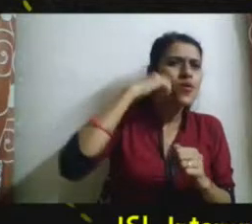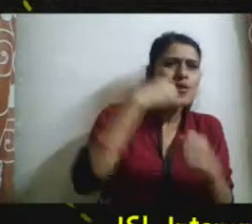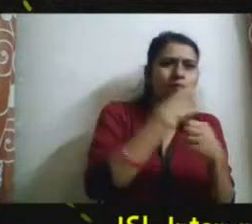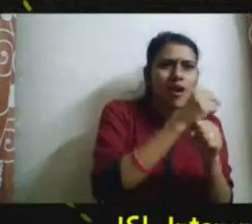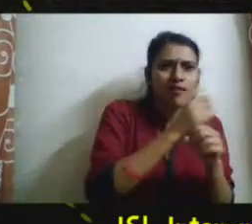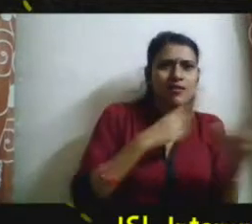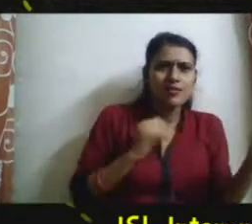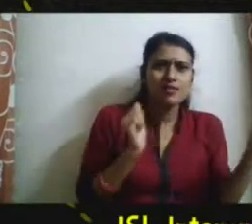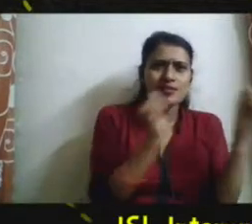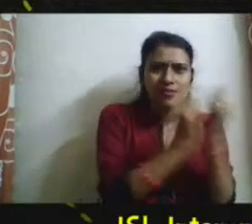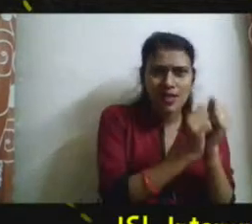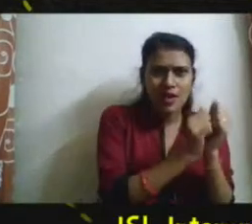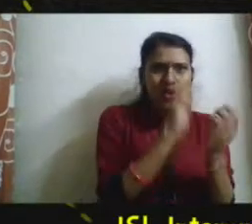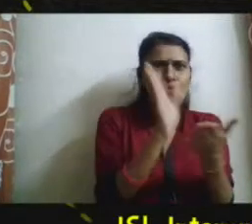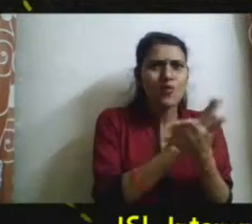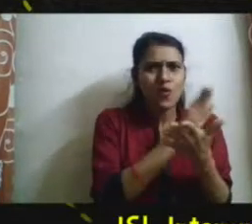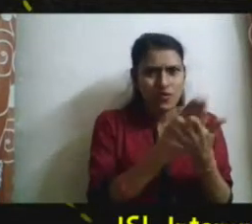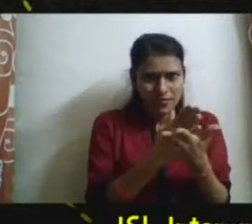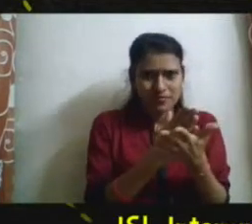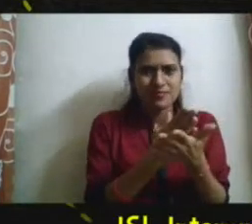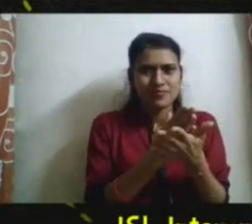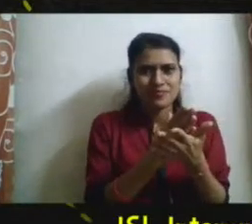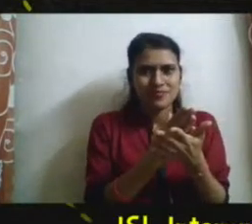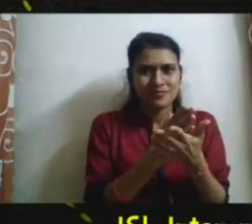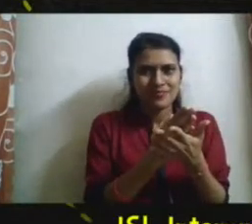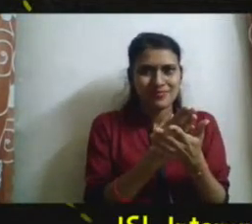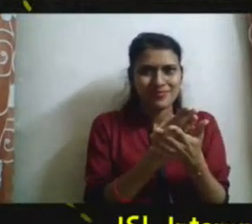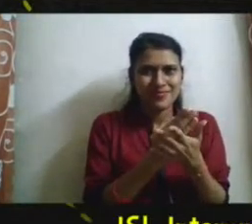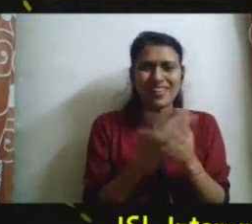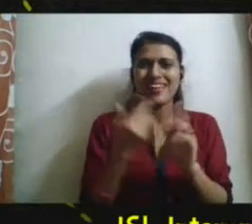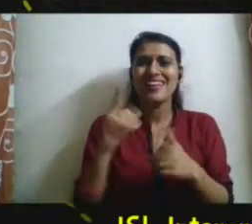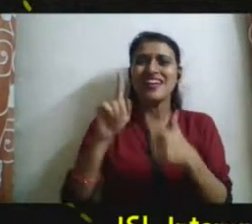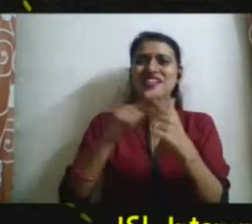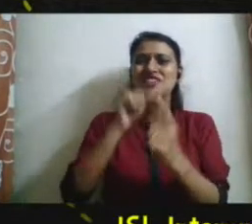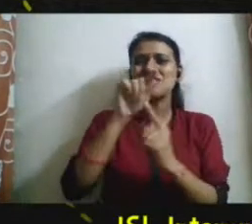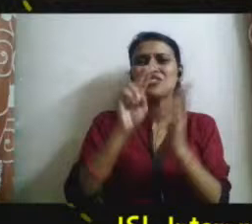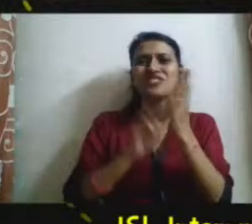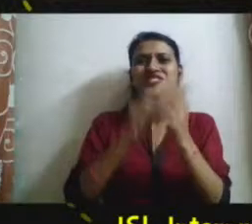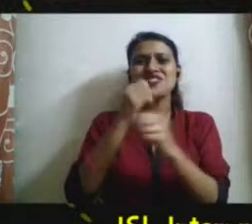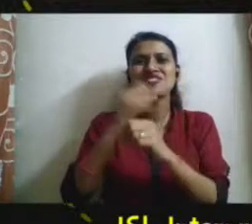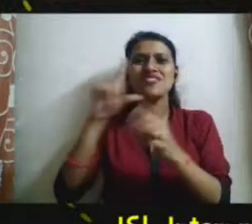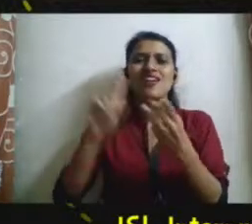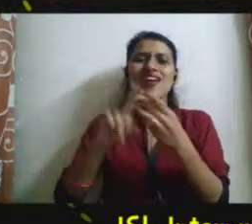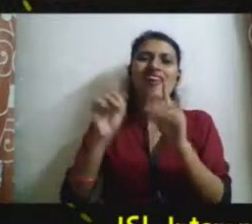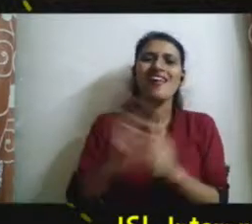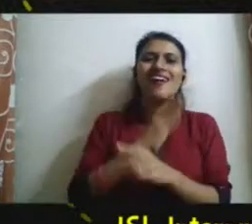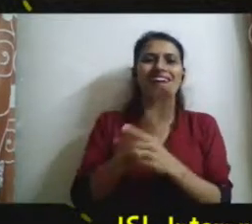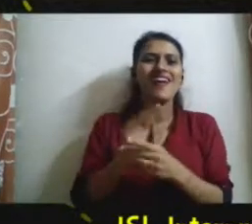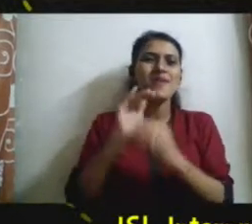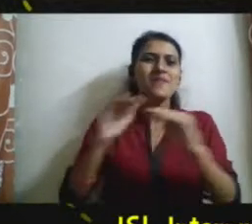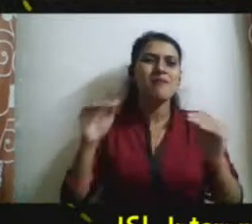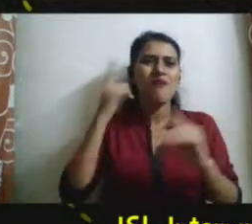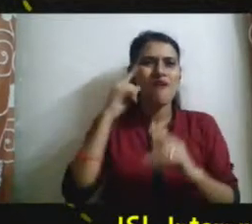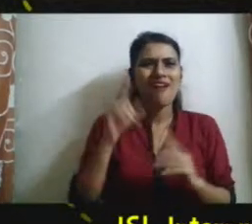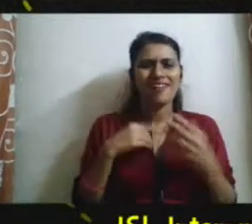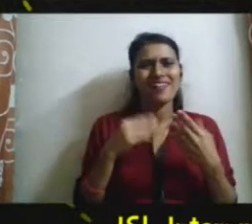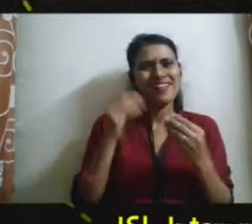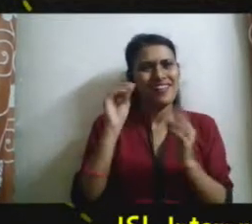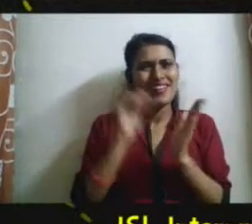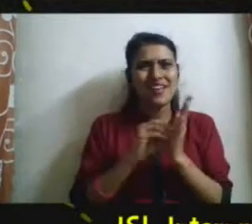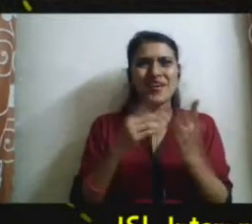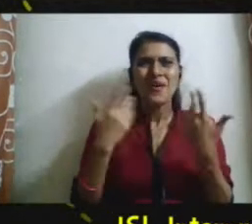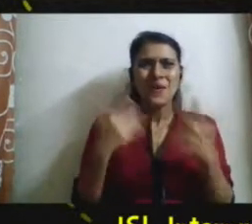some music for them, even add jingles, etc. And even with, I think